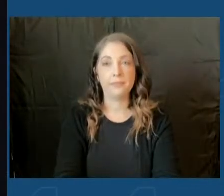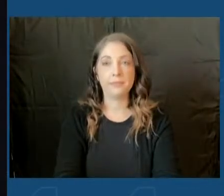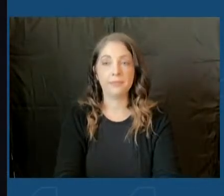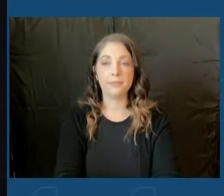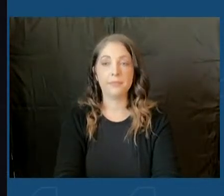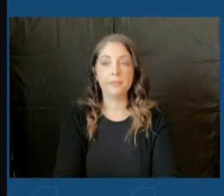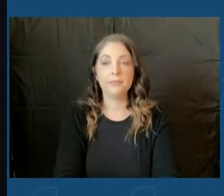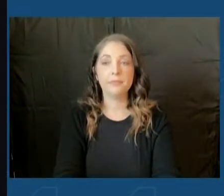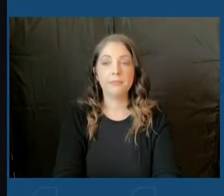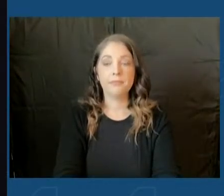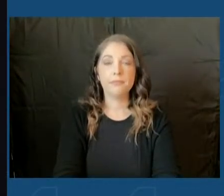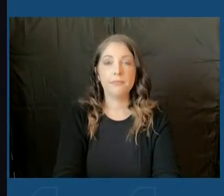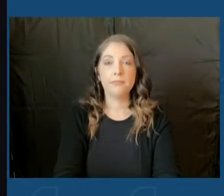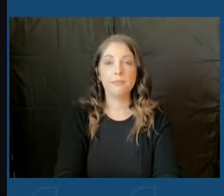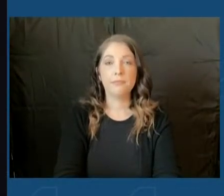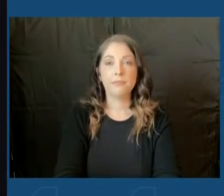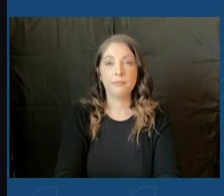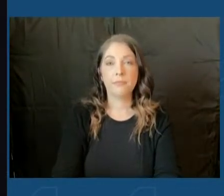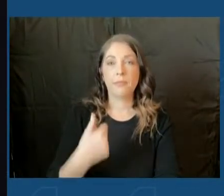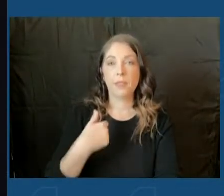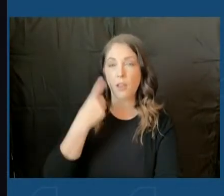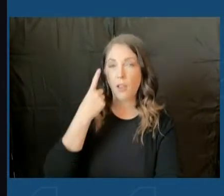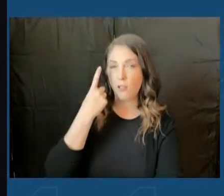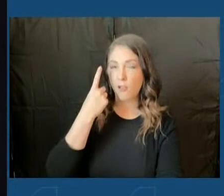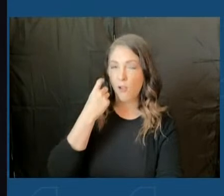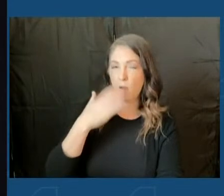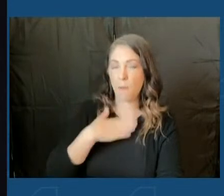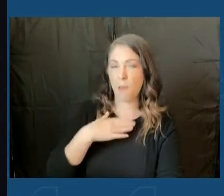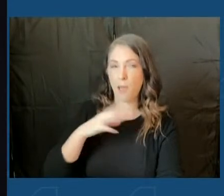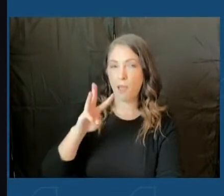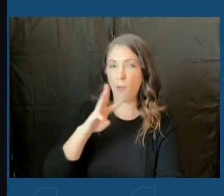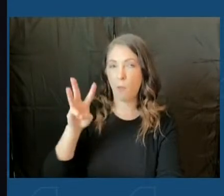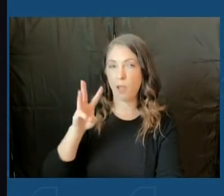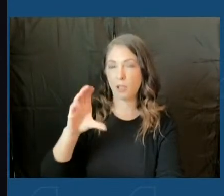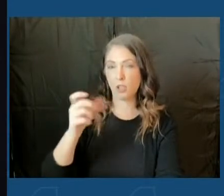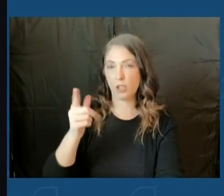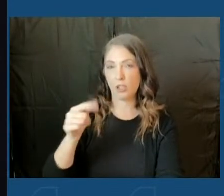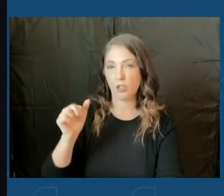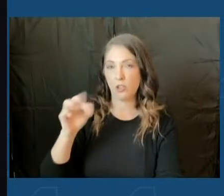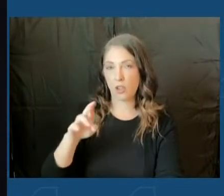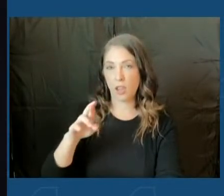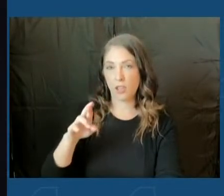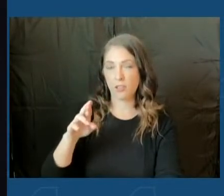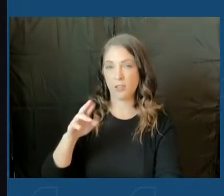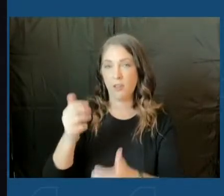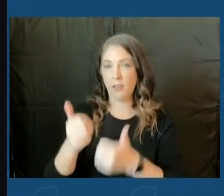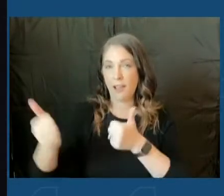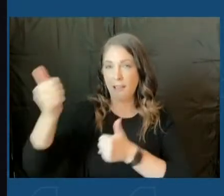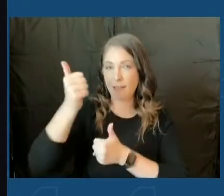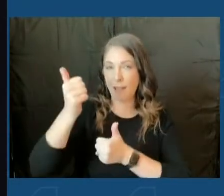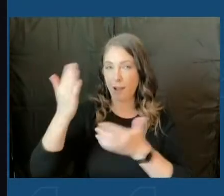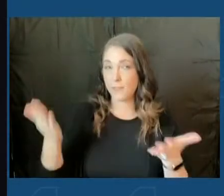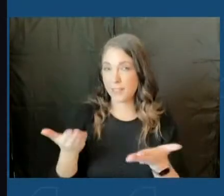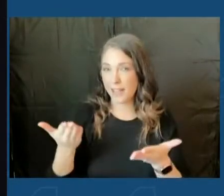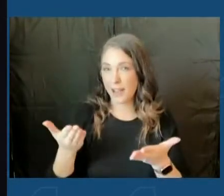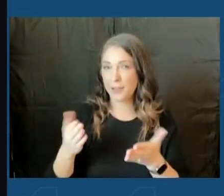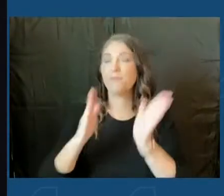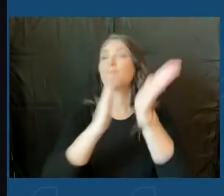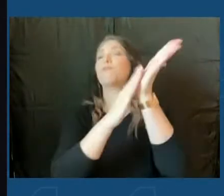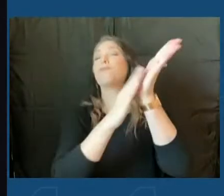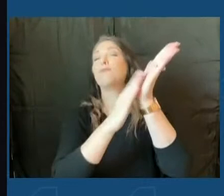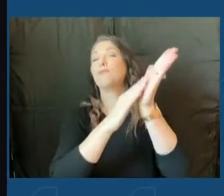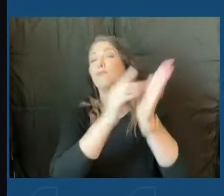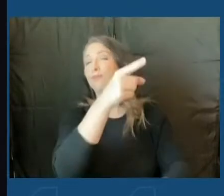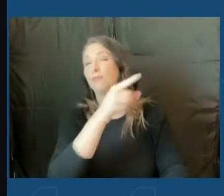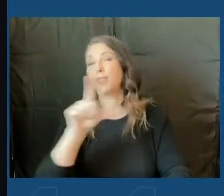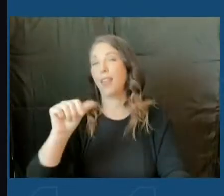I heard my Westchester County executive is here, so I wanted to shout out for the home team. There's George Latimer.